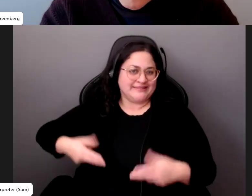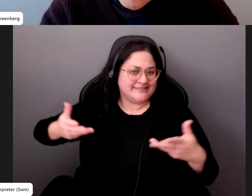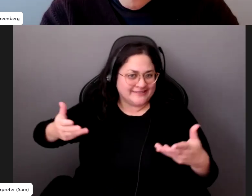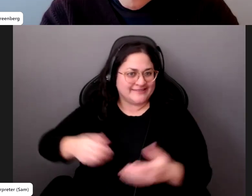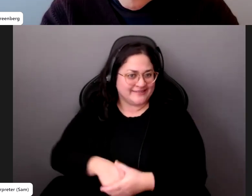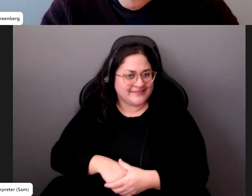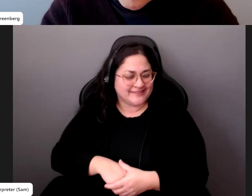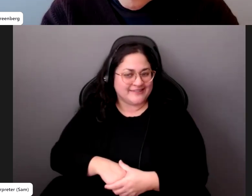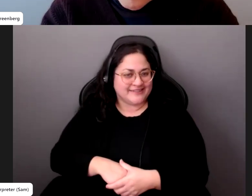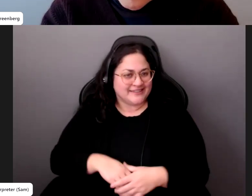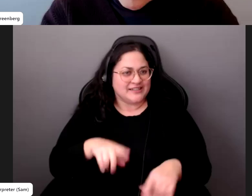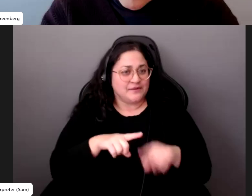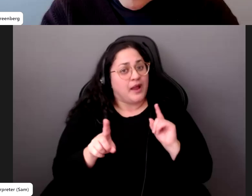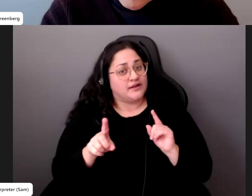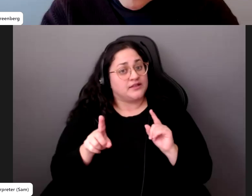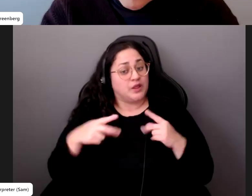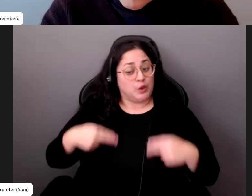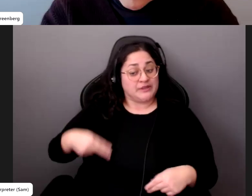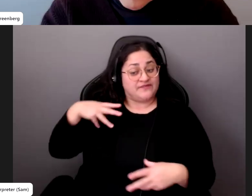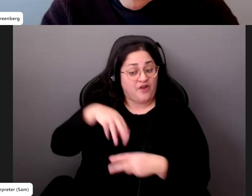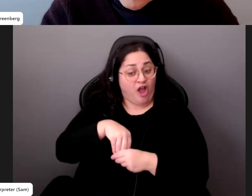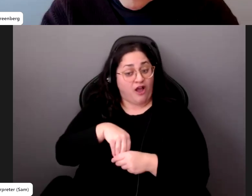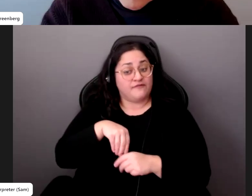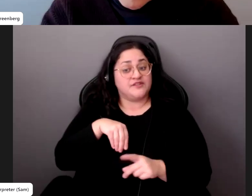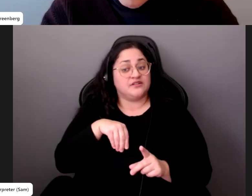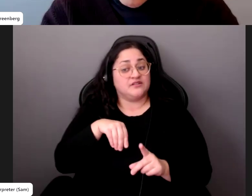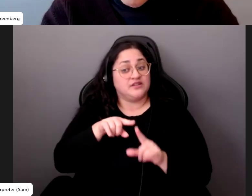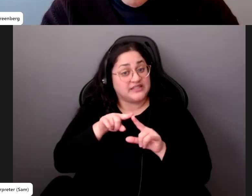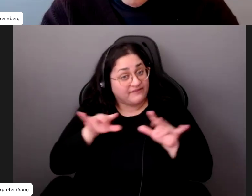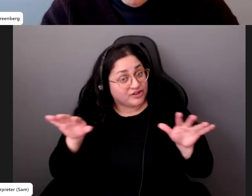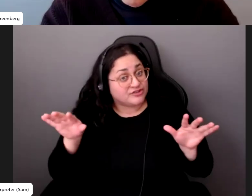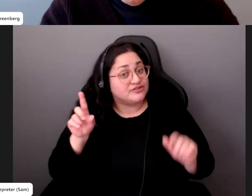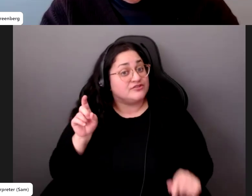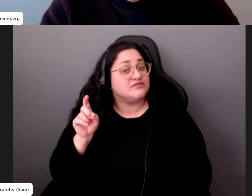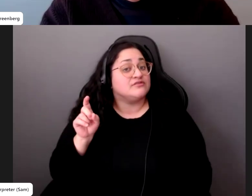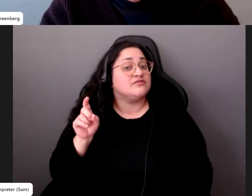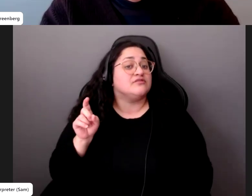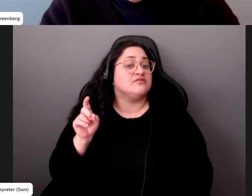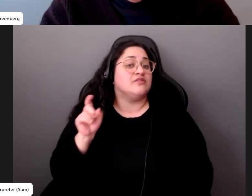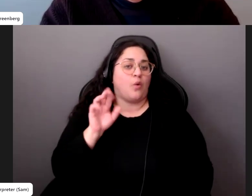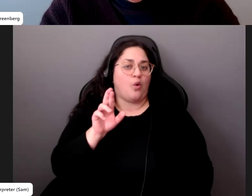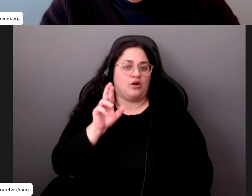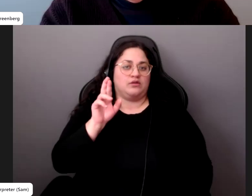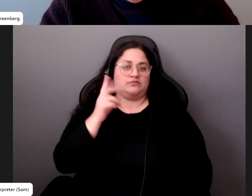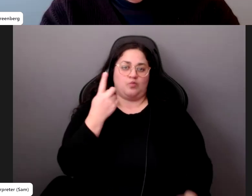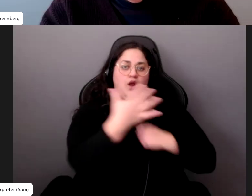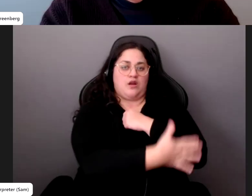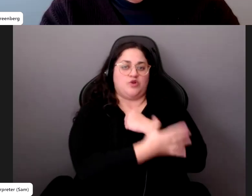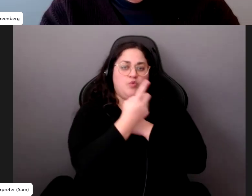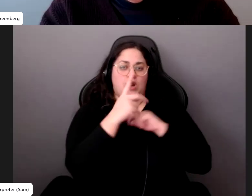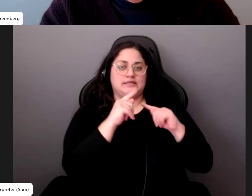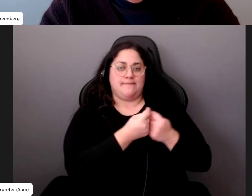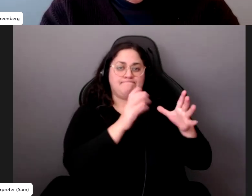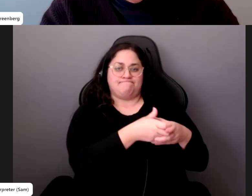the diversity factor of these humans, right? Because we've heard before, we've seen in the past, for instance, teams that